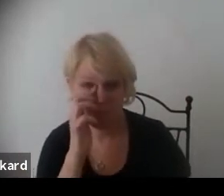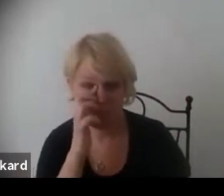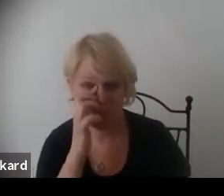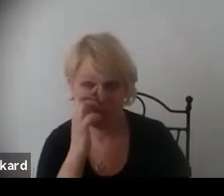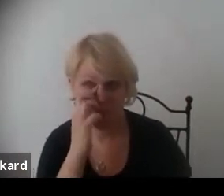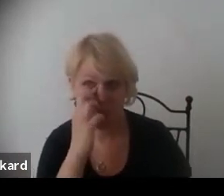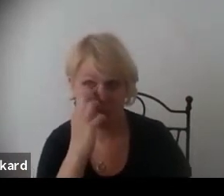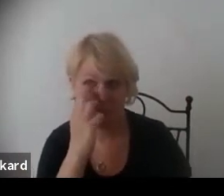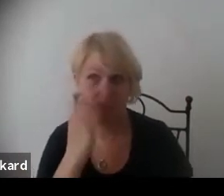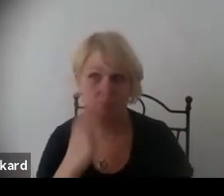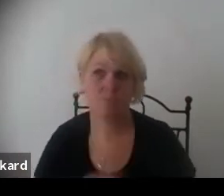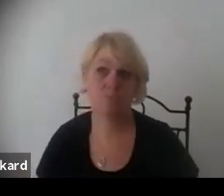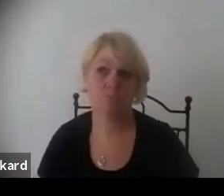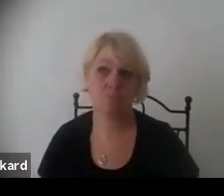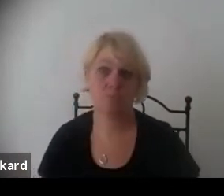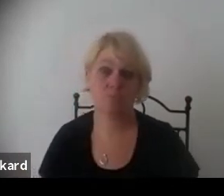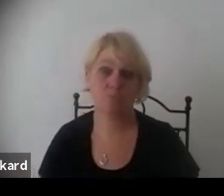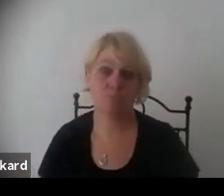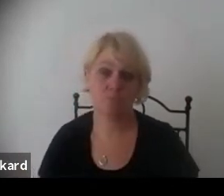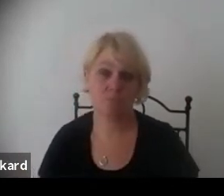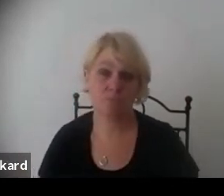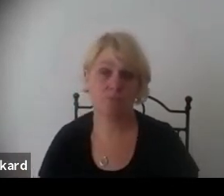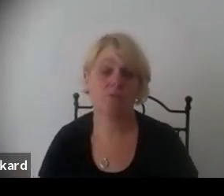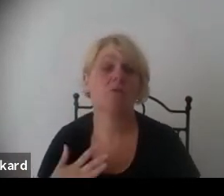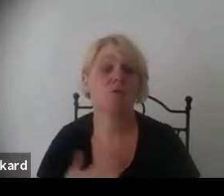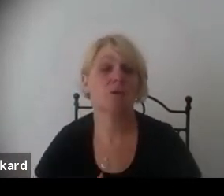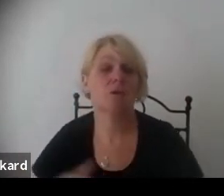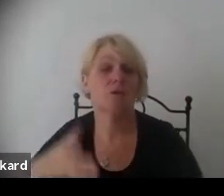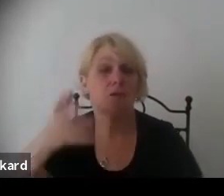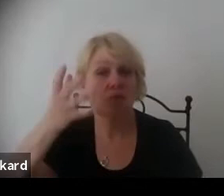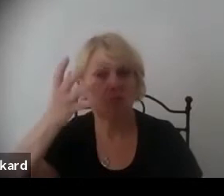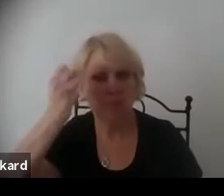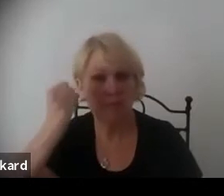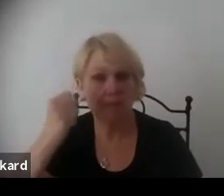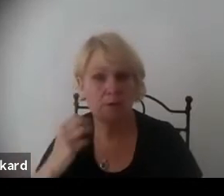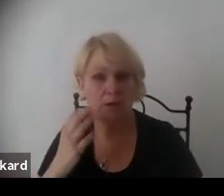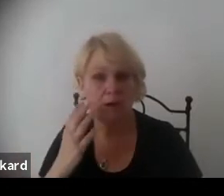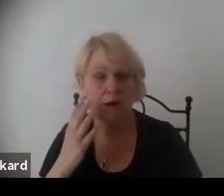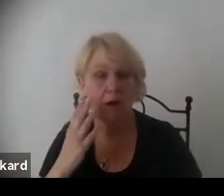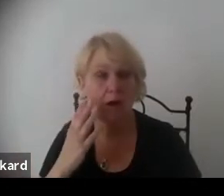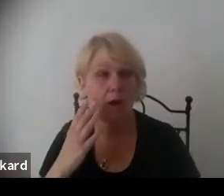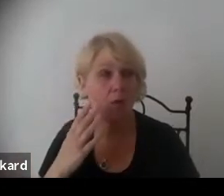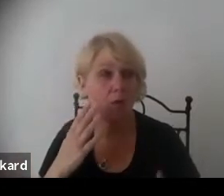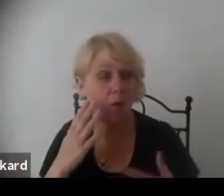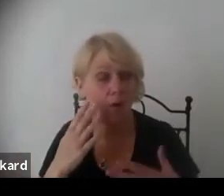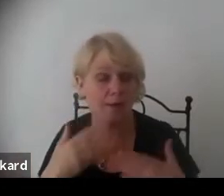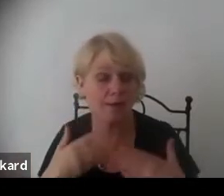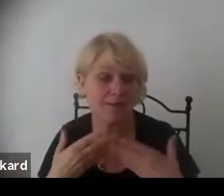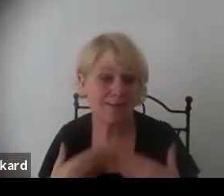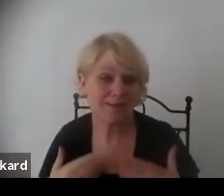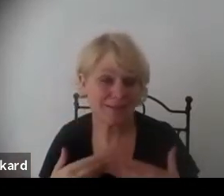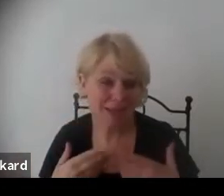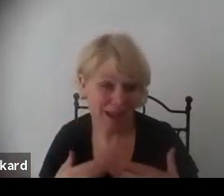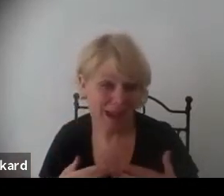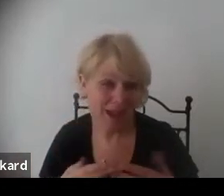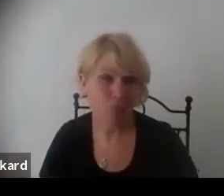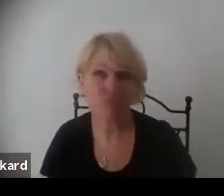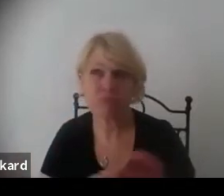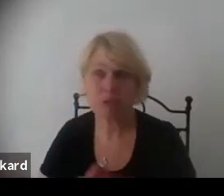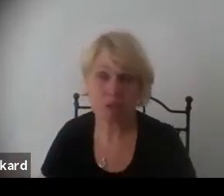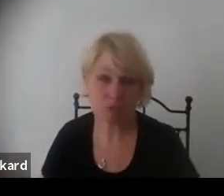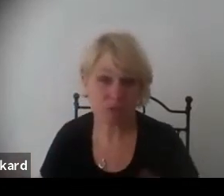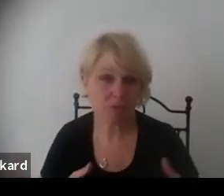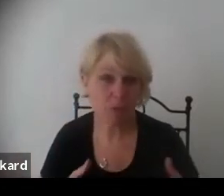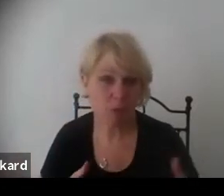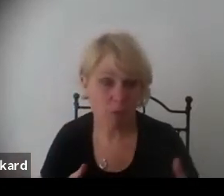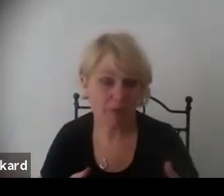think we probably need to bear that in mind as we go out of lockdown and people start to be told that they no longer have to